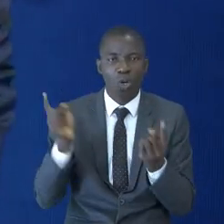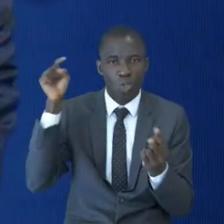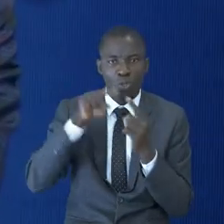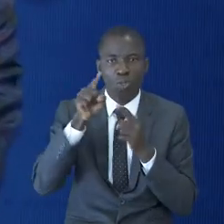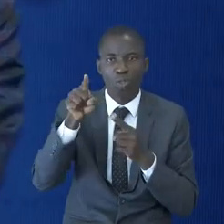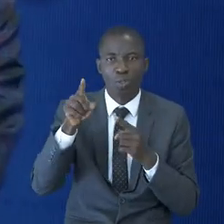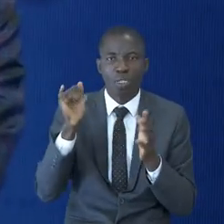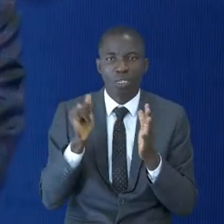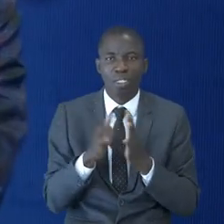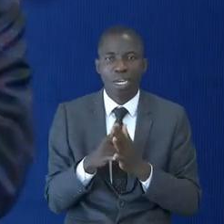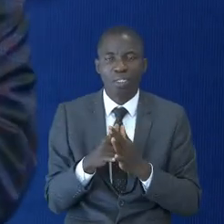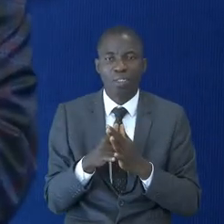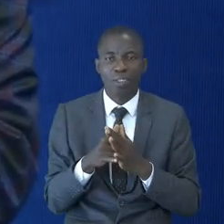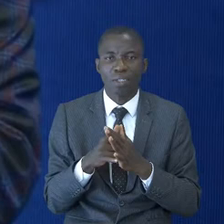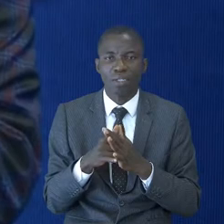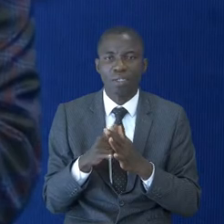you, who?